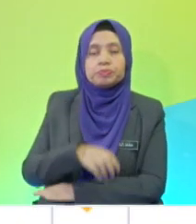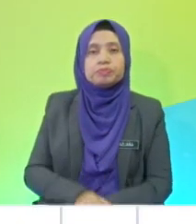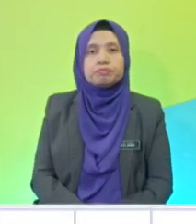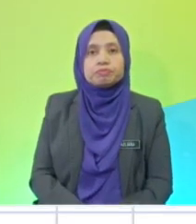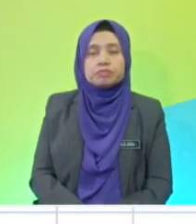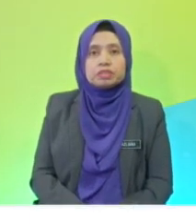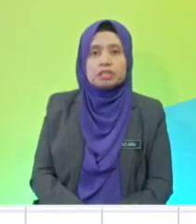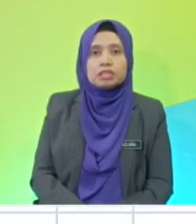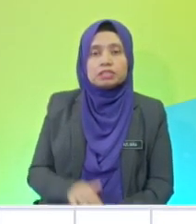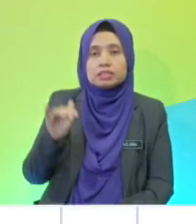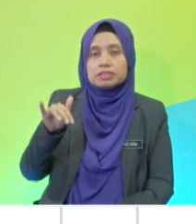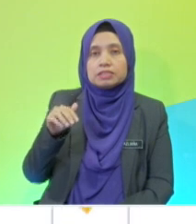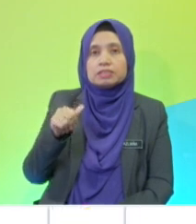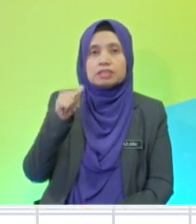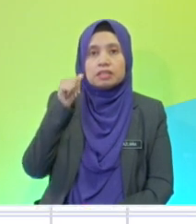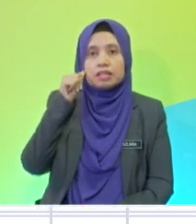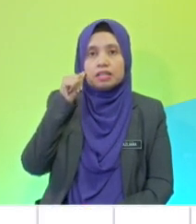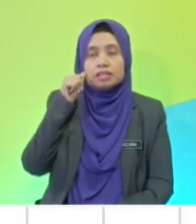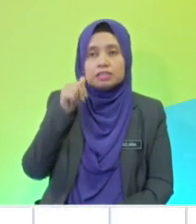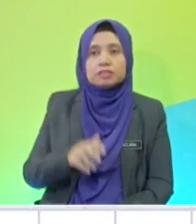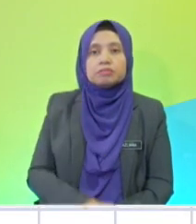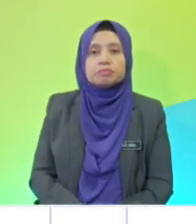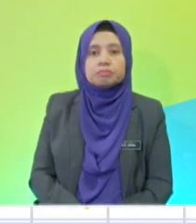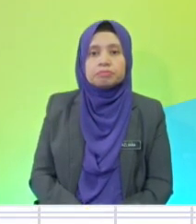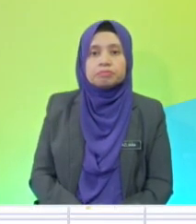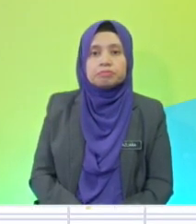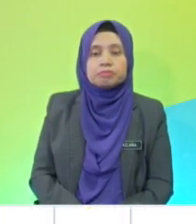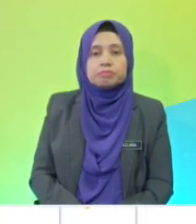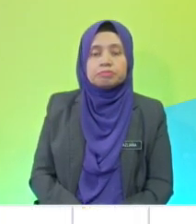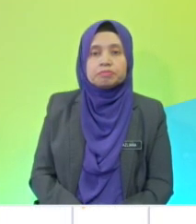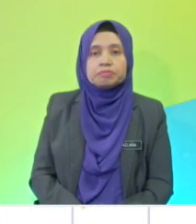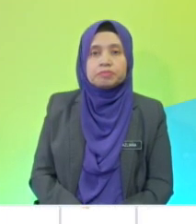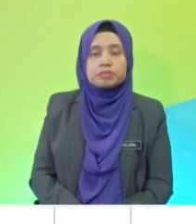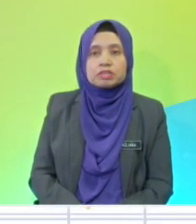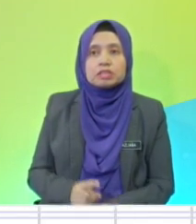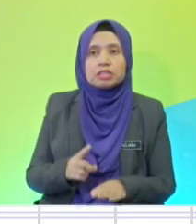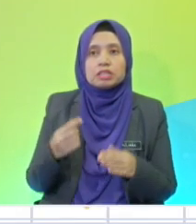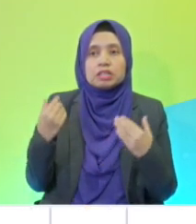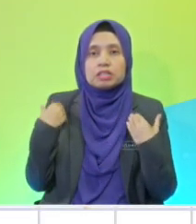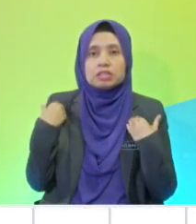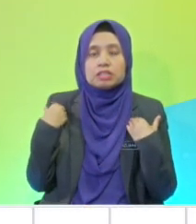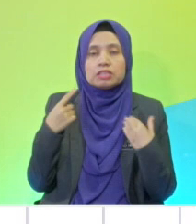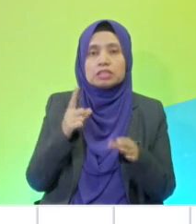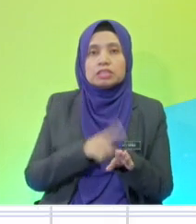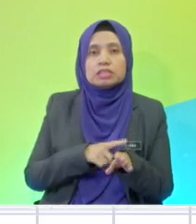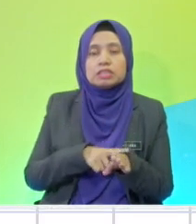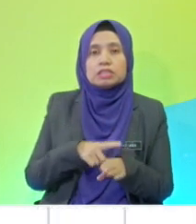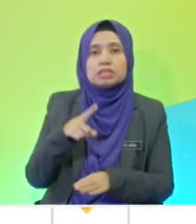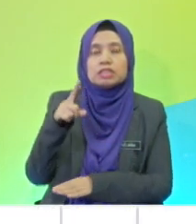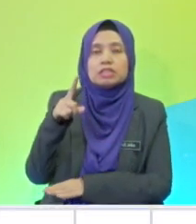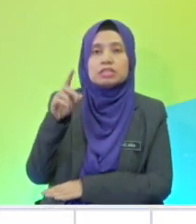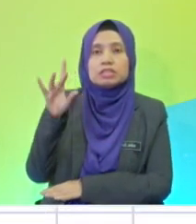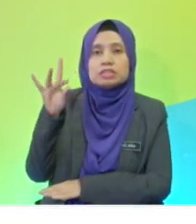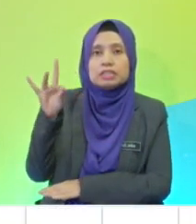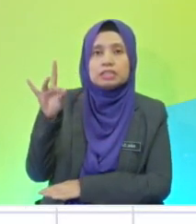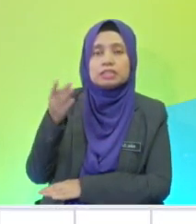Yes, Anissa. Is it 6 or 16? Huh? The class will put 6 things in their time capsule. Okay, 6 things